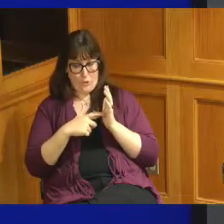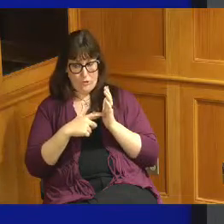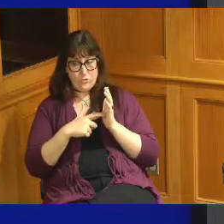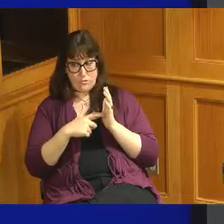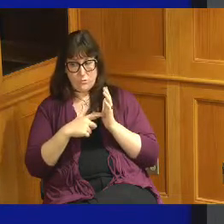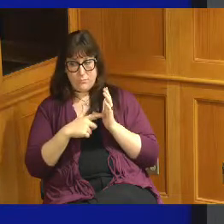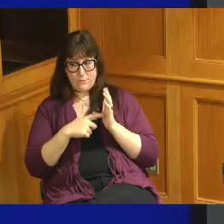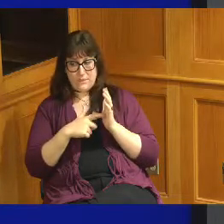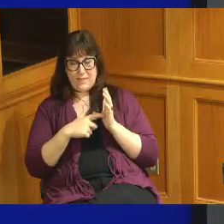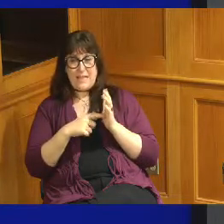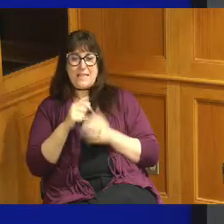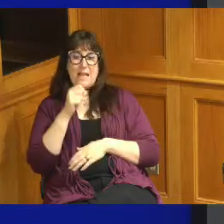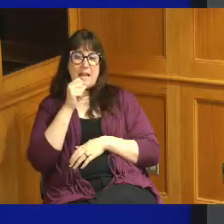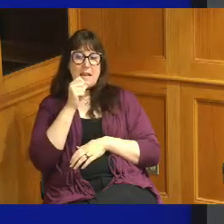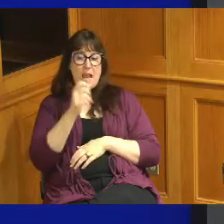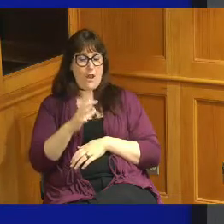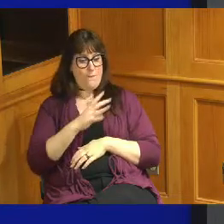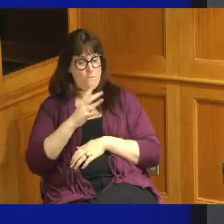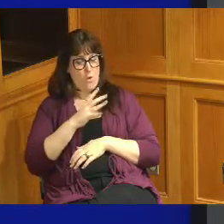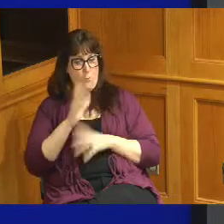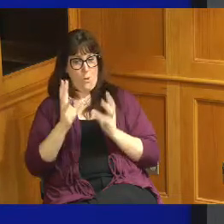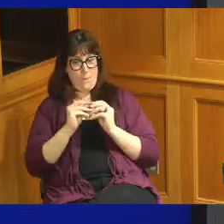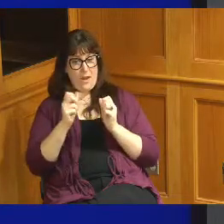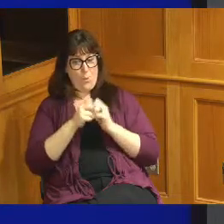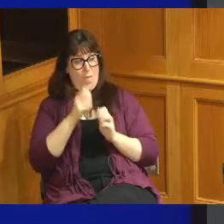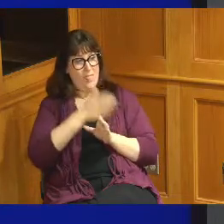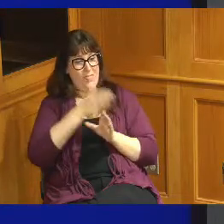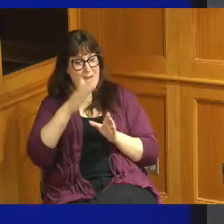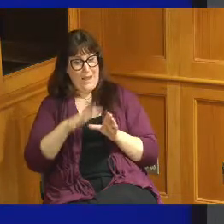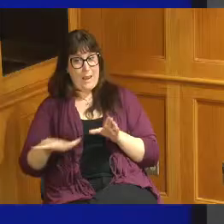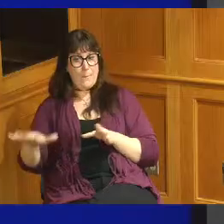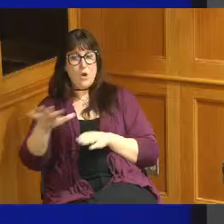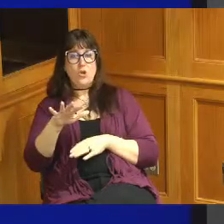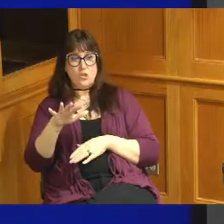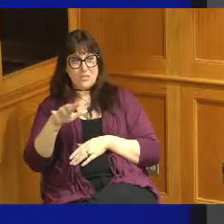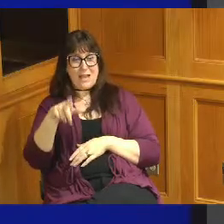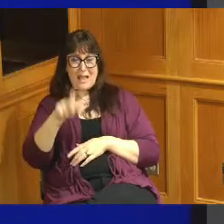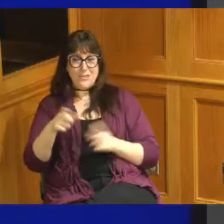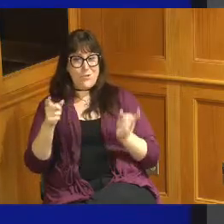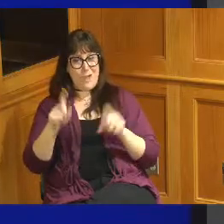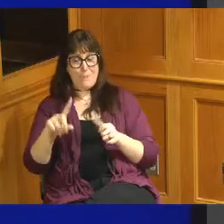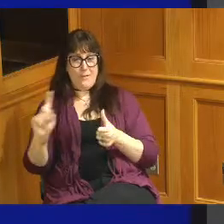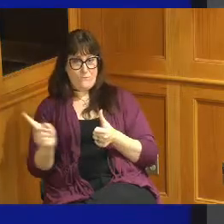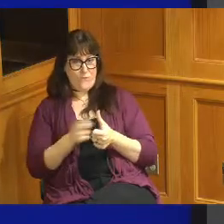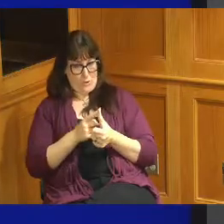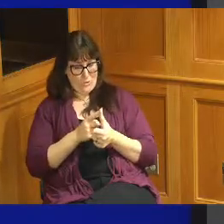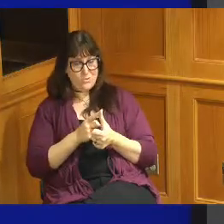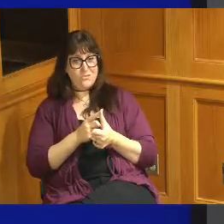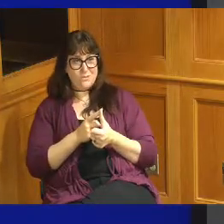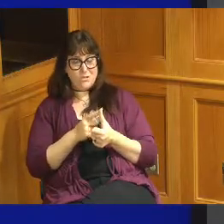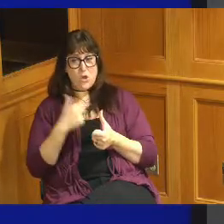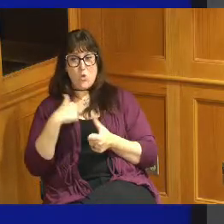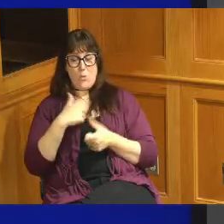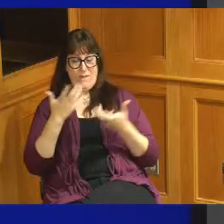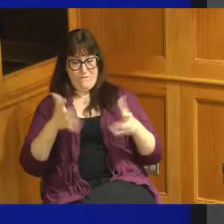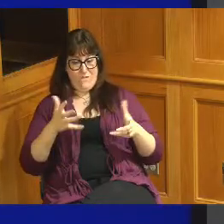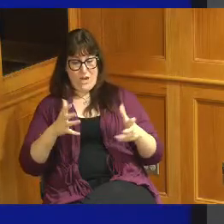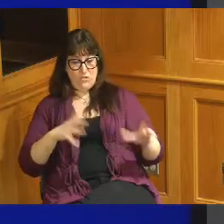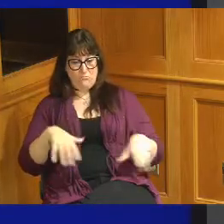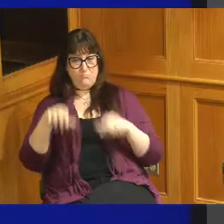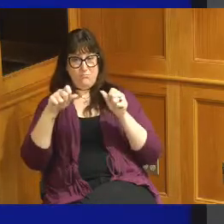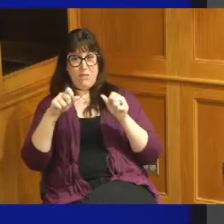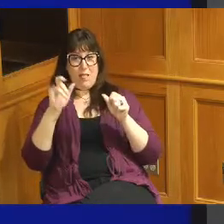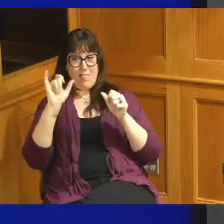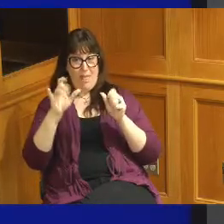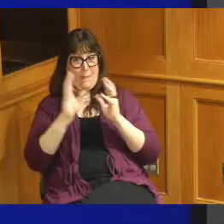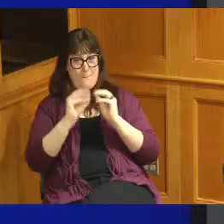an informal meeting with the neighbors. That has to happen before you're allowed to apply for a zone change in Hamilton County. We held that meeting. Nobody showed up